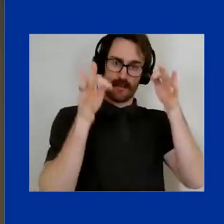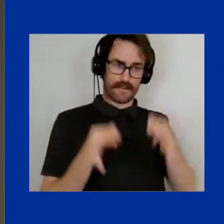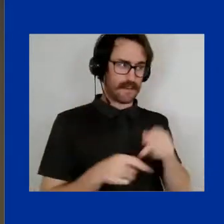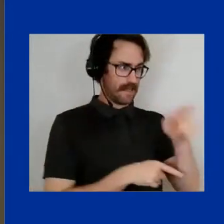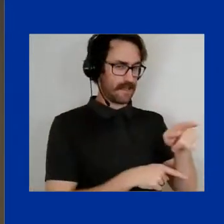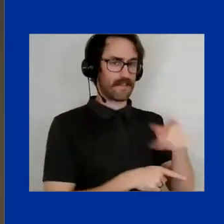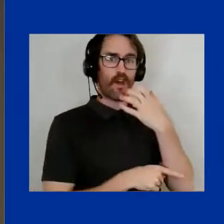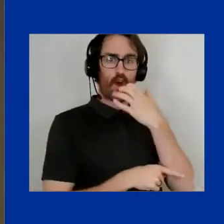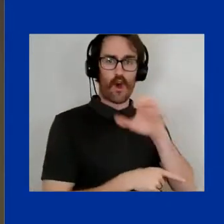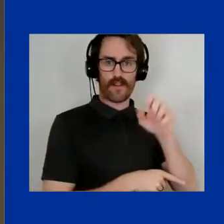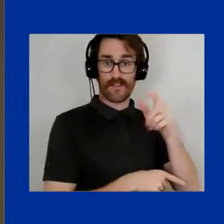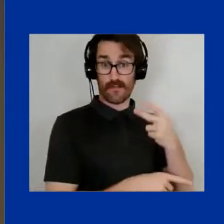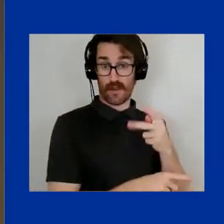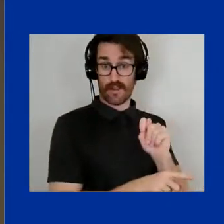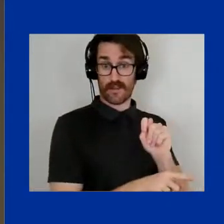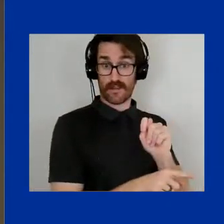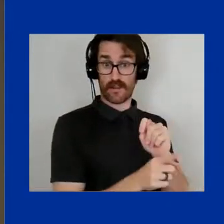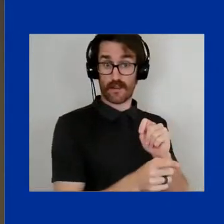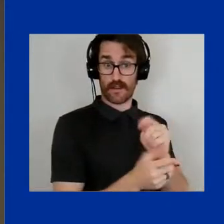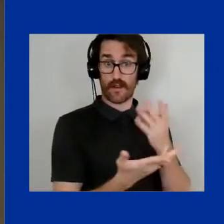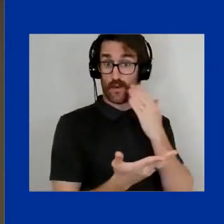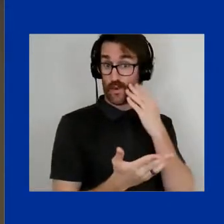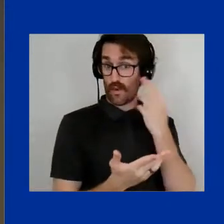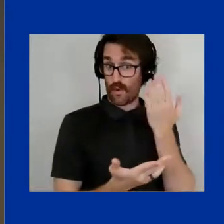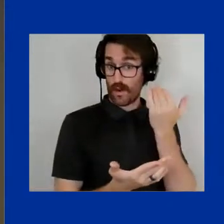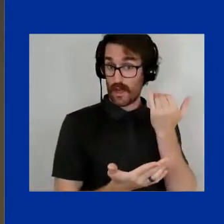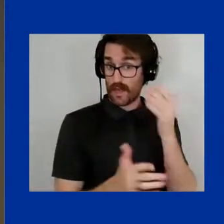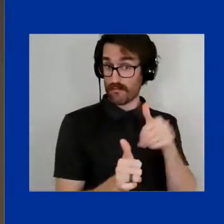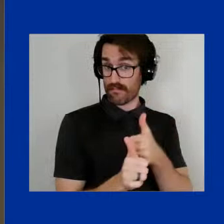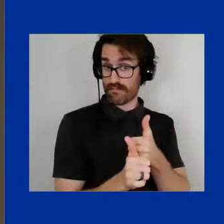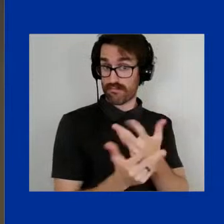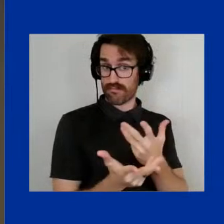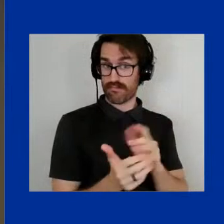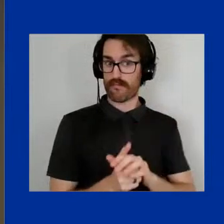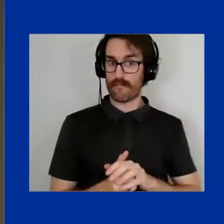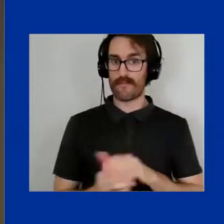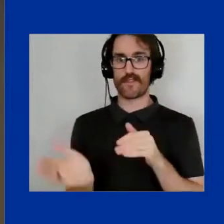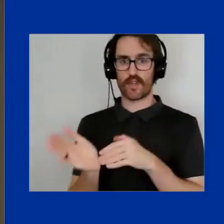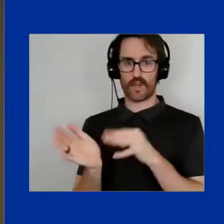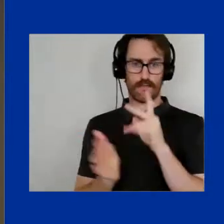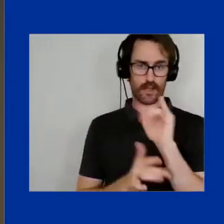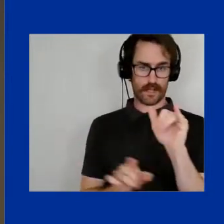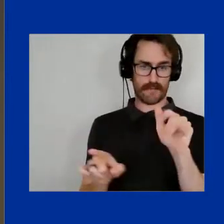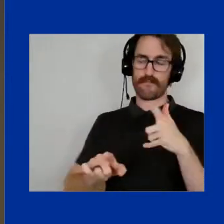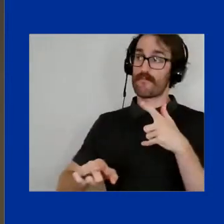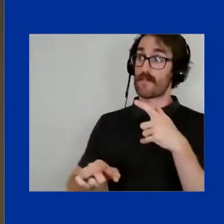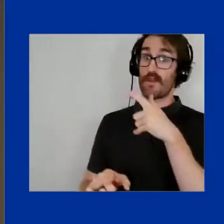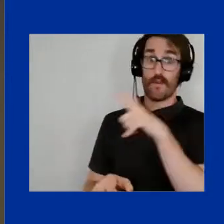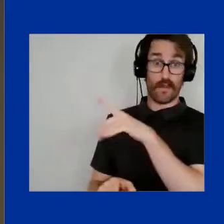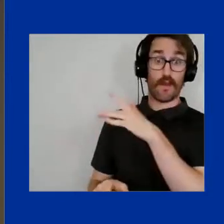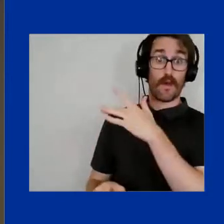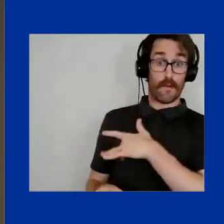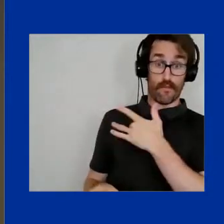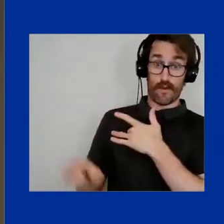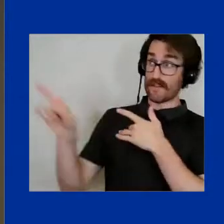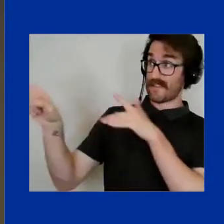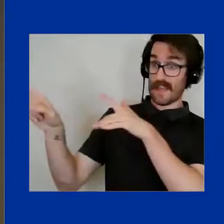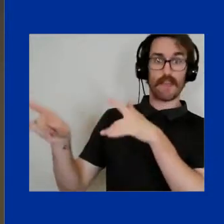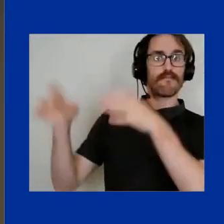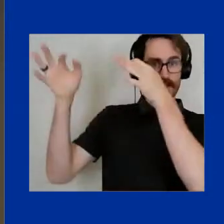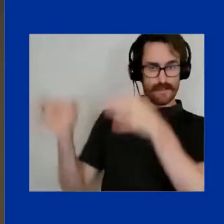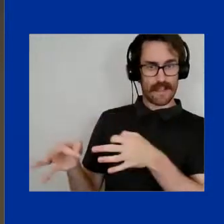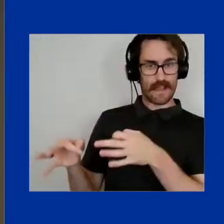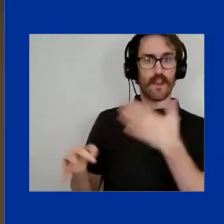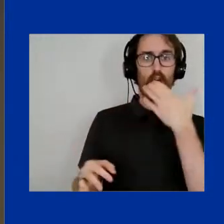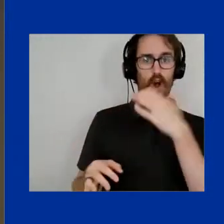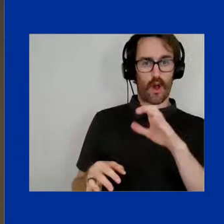So the province through the ICES selected in their language, hotspots